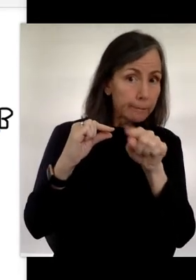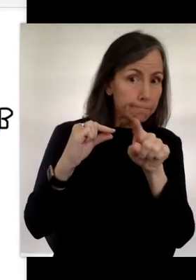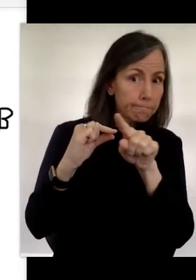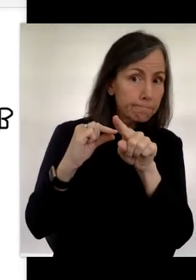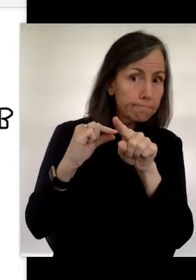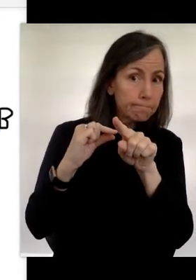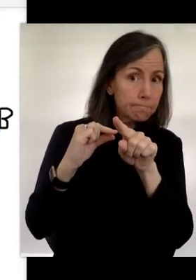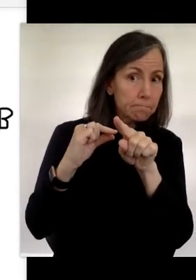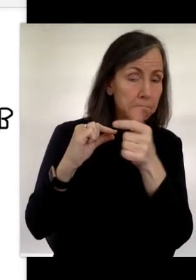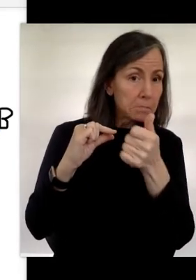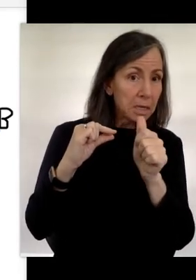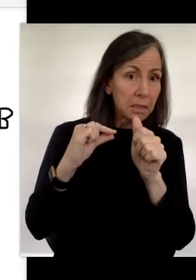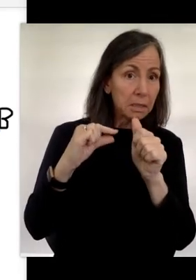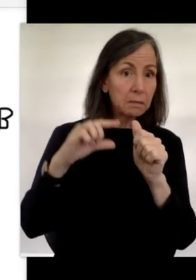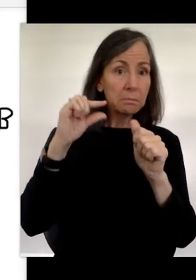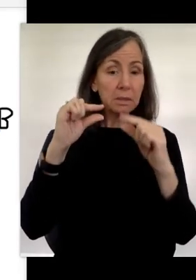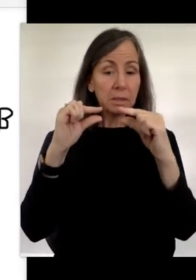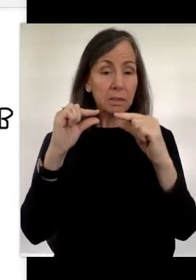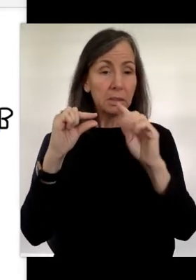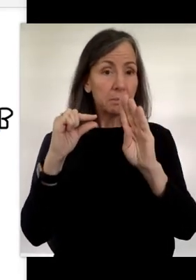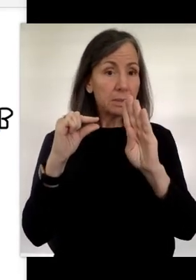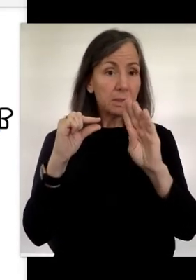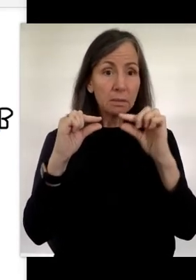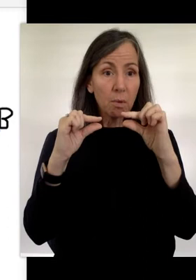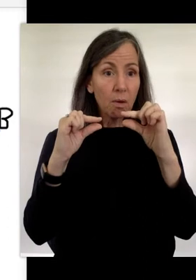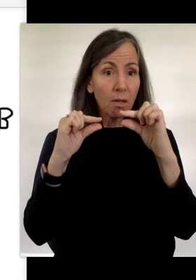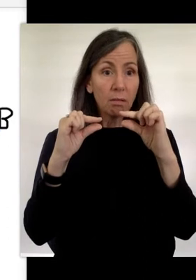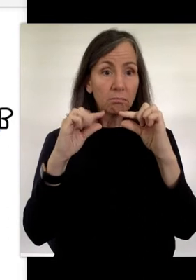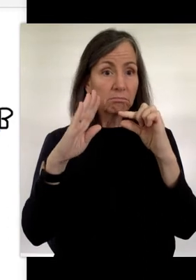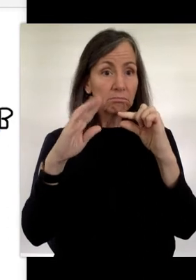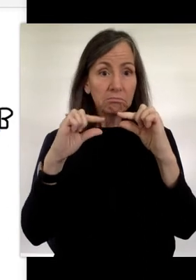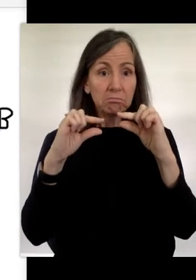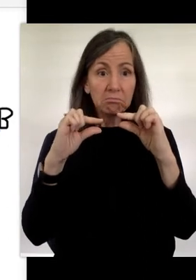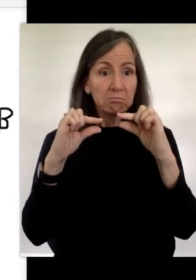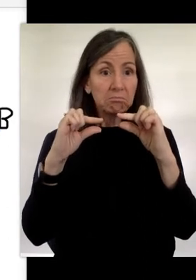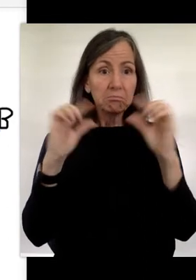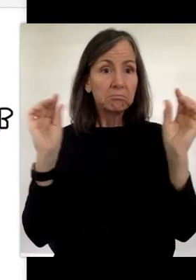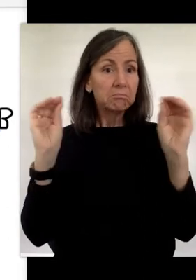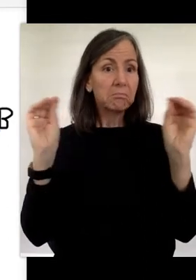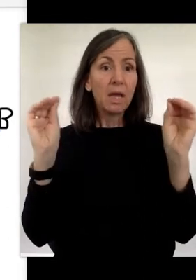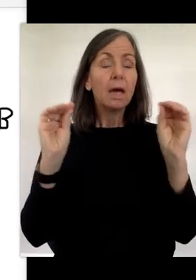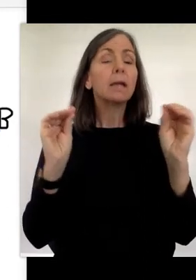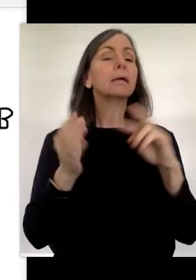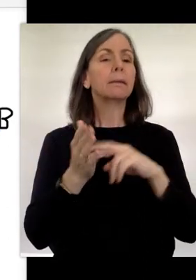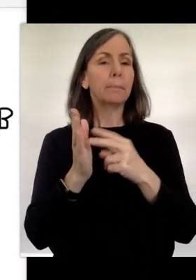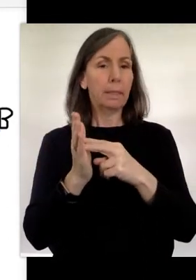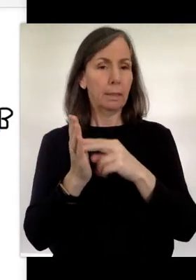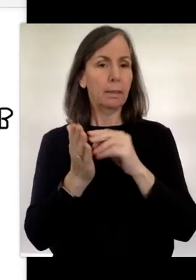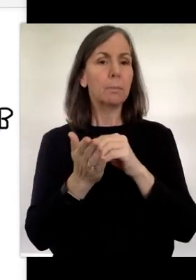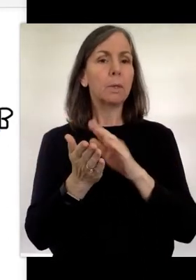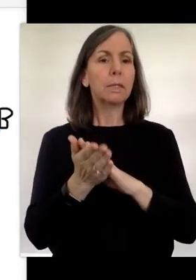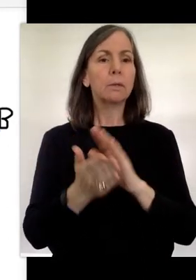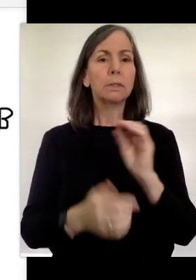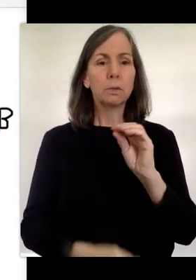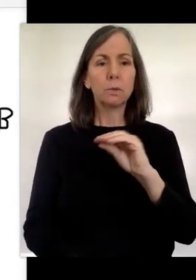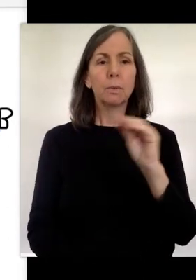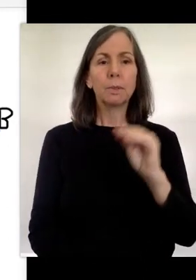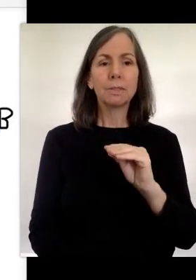Any boxes with 2 little b's? There aren't any, so we would write 0%.